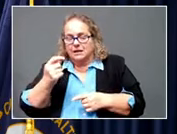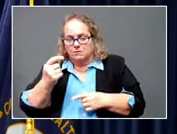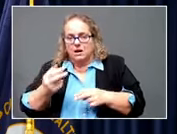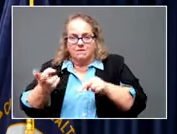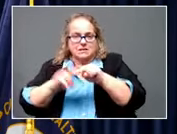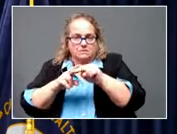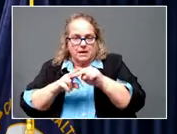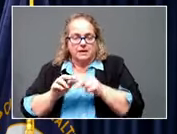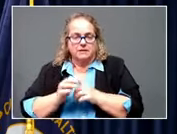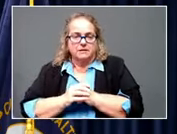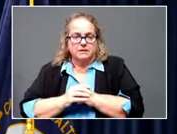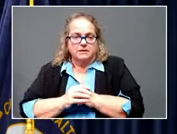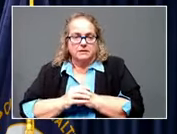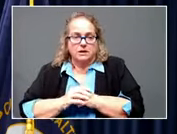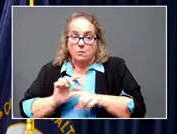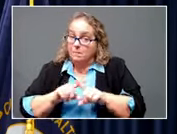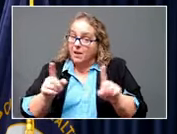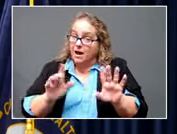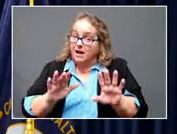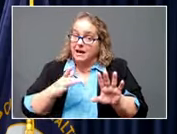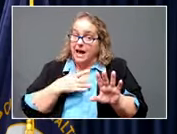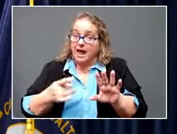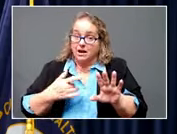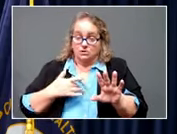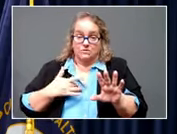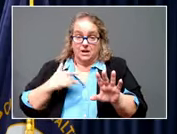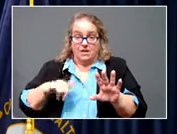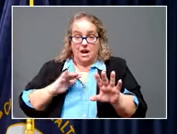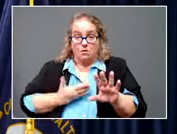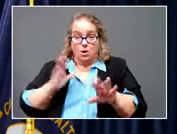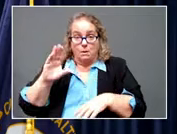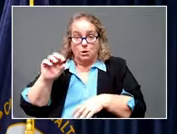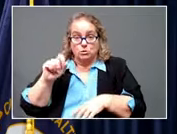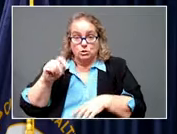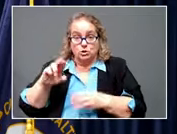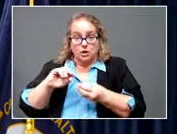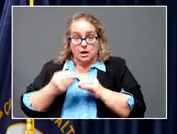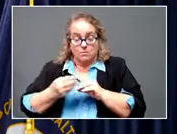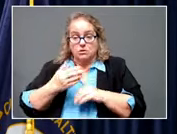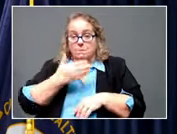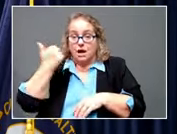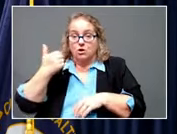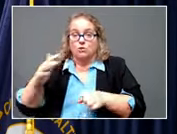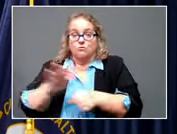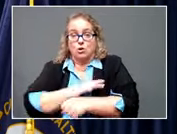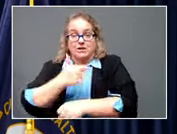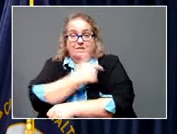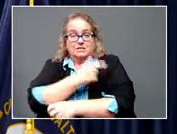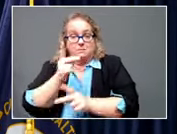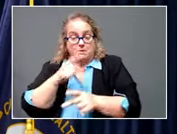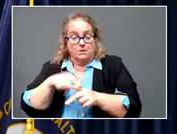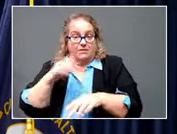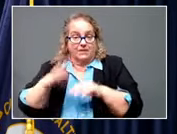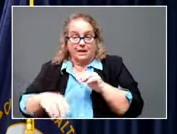But I'd like to believe that our booster numbers, which are better and fully vaccinated people than in many places in the country, is also playing